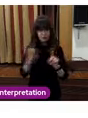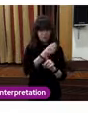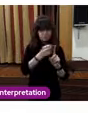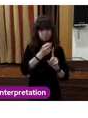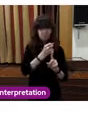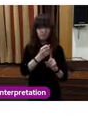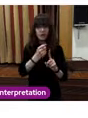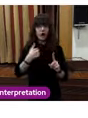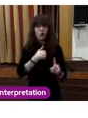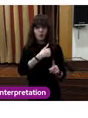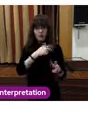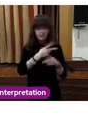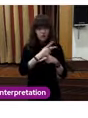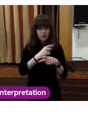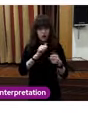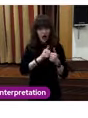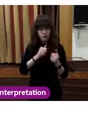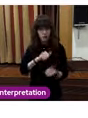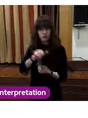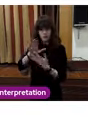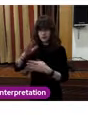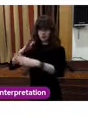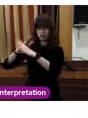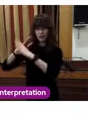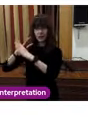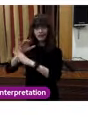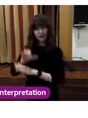You can train people